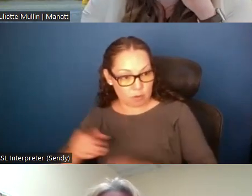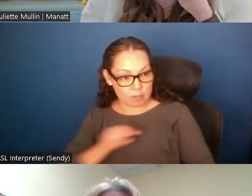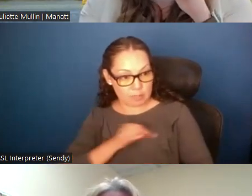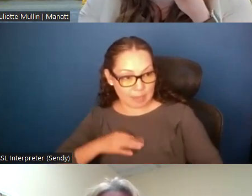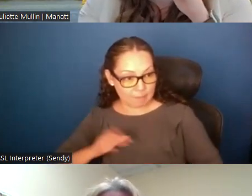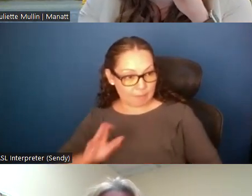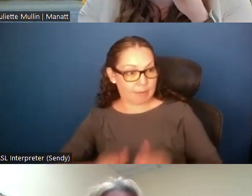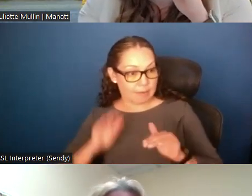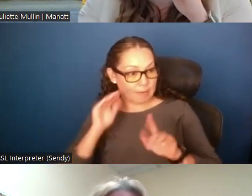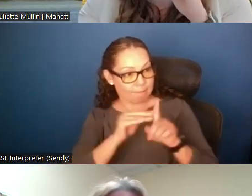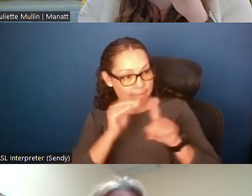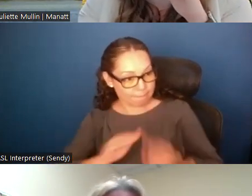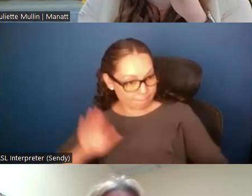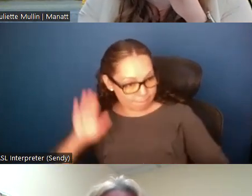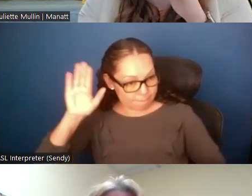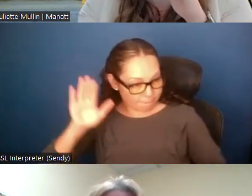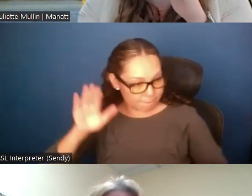associated with the facility.